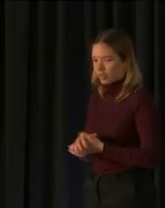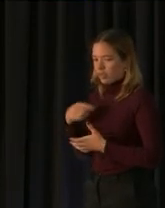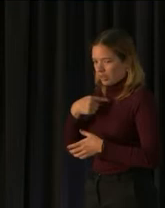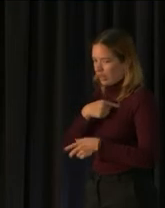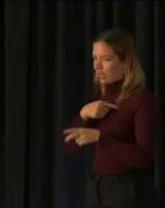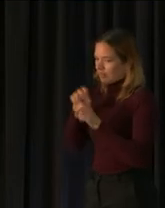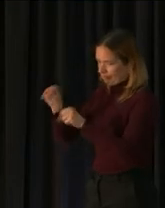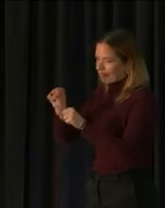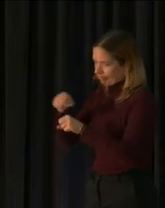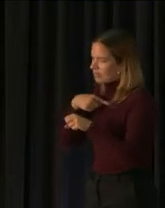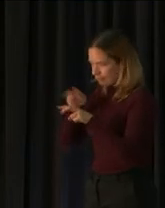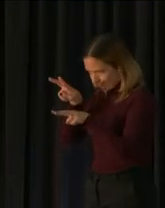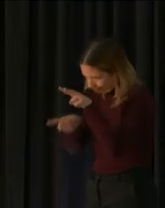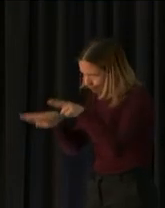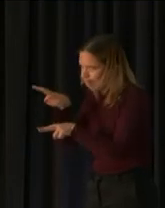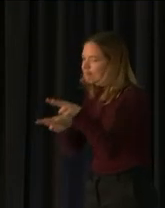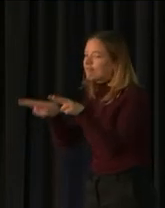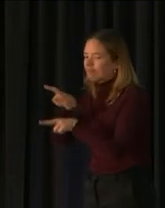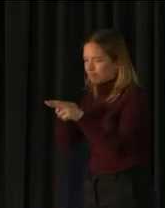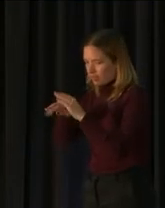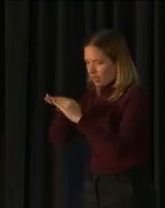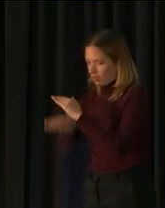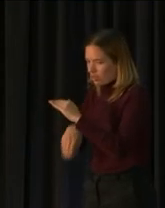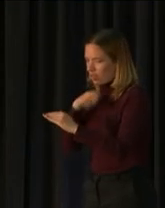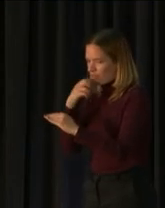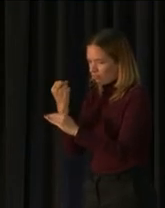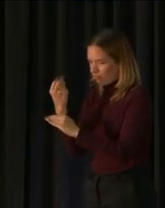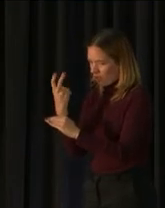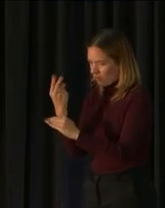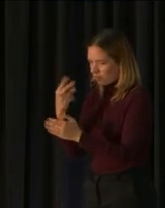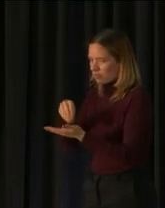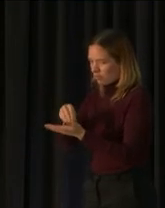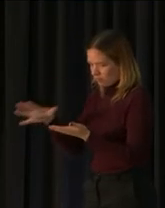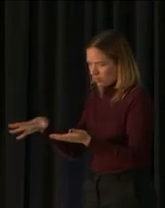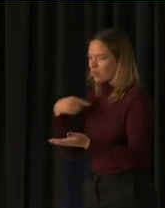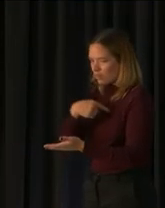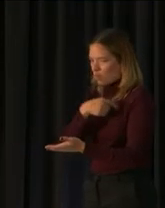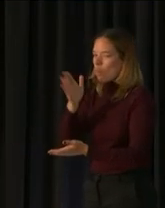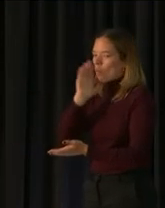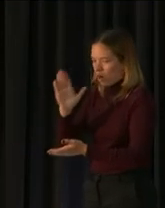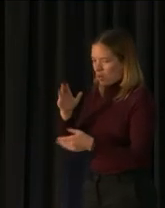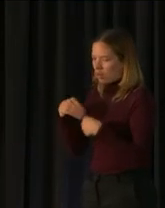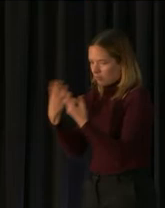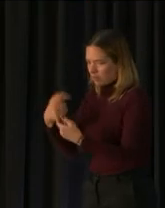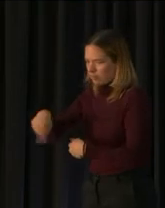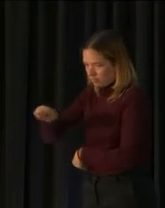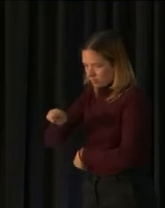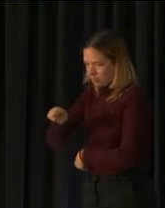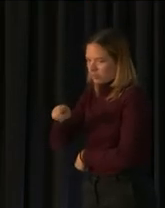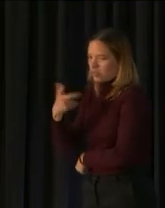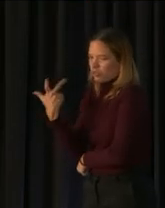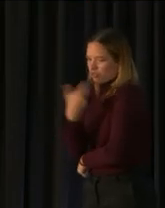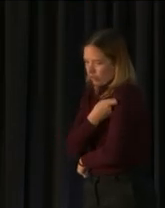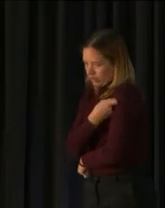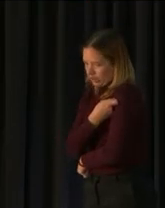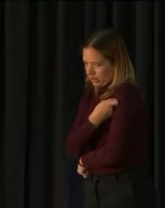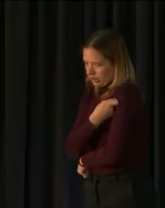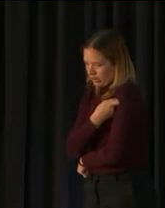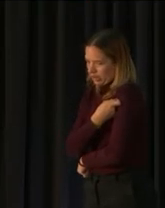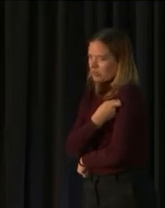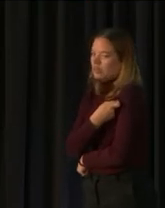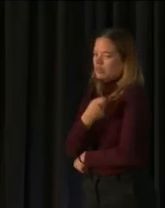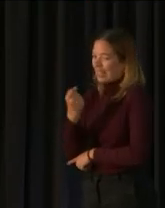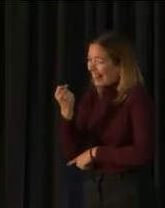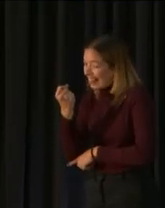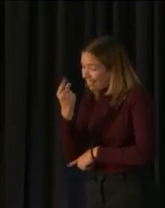COVID-19 for 5 to 11-year-olds. We hear positive indications from DC Health and